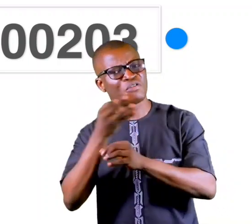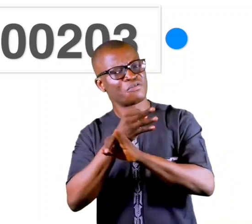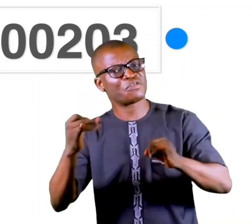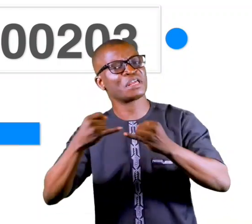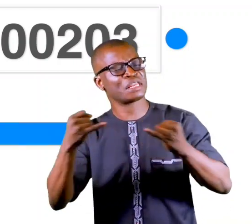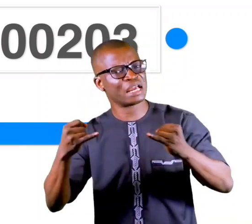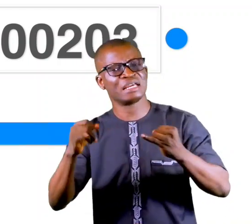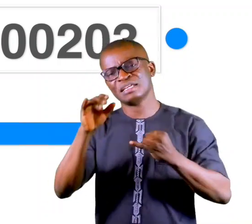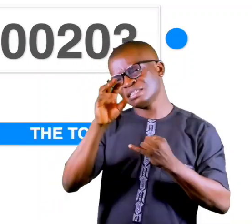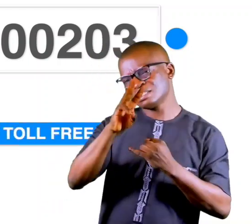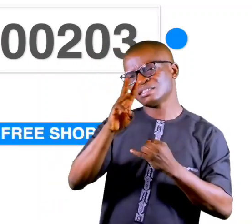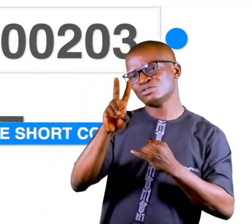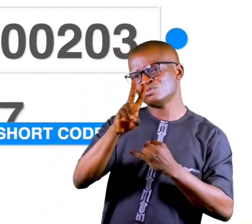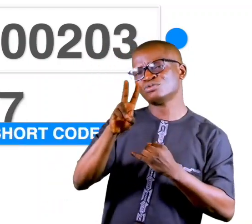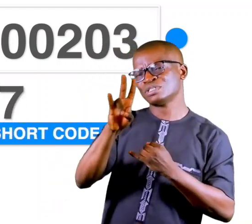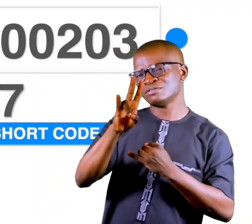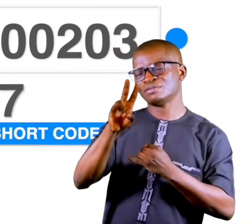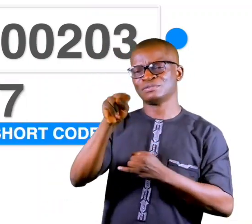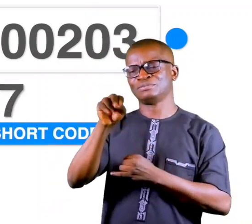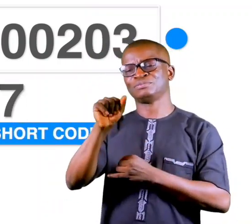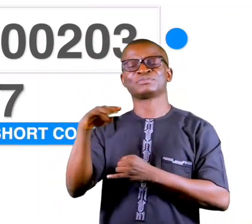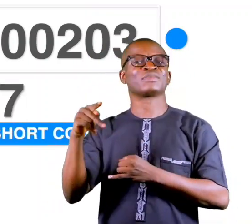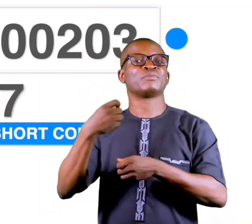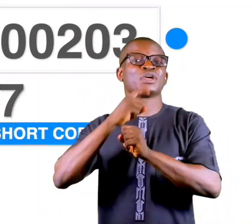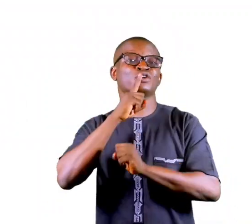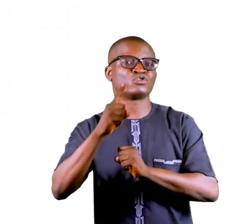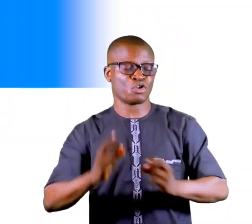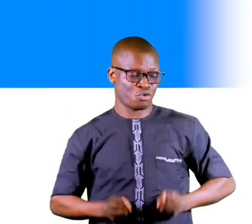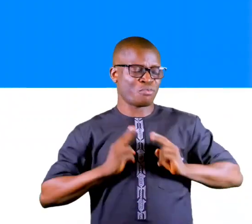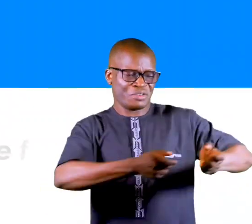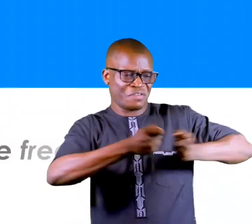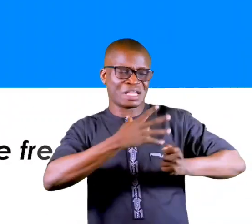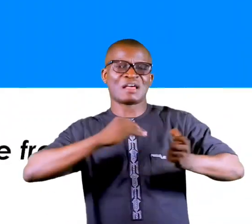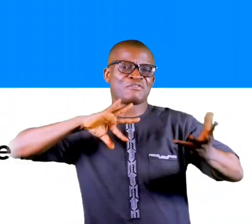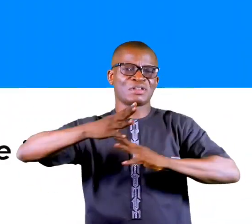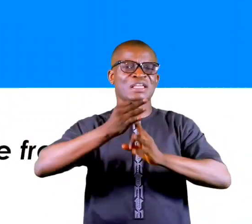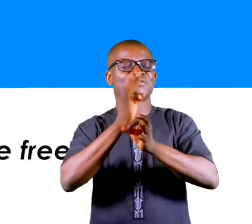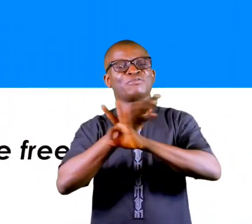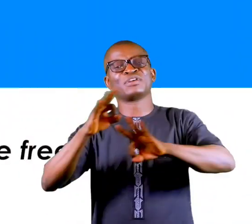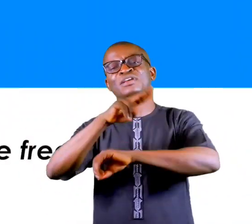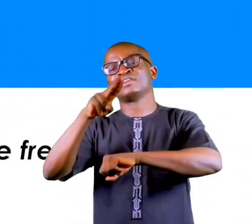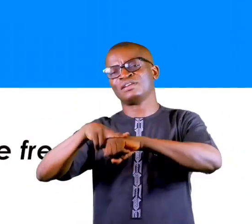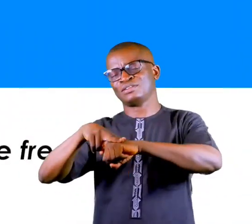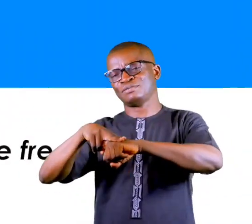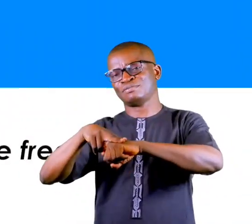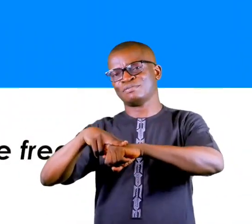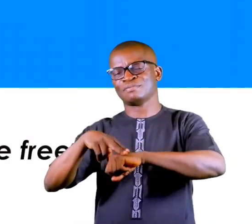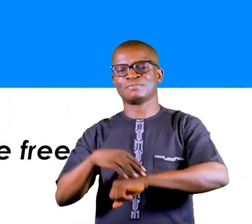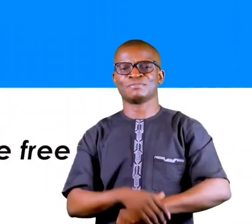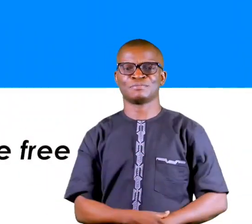000203 or the toll-free short code 627. NAPTIP, ensuring a human trafficking and violence-free